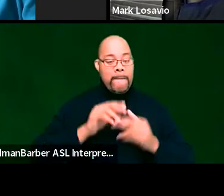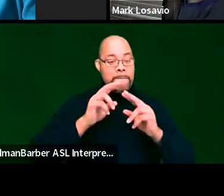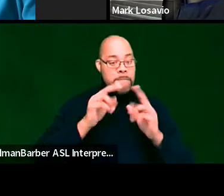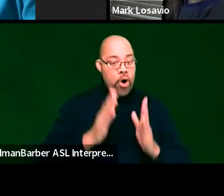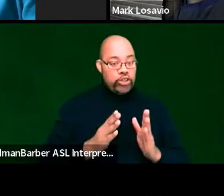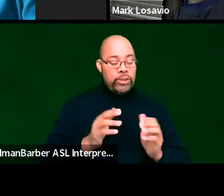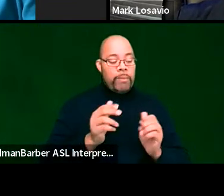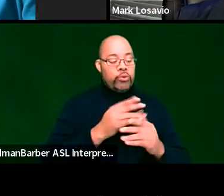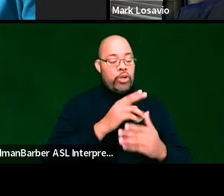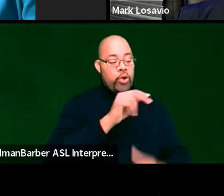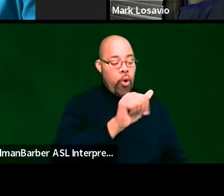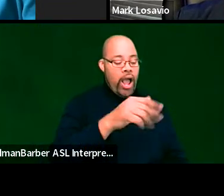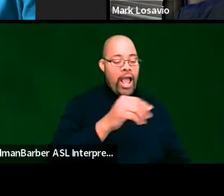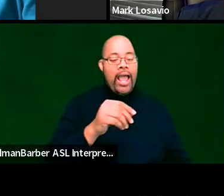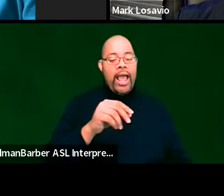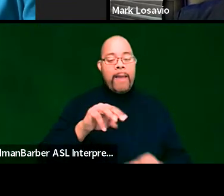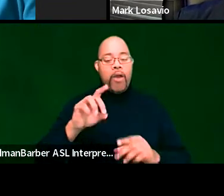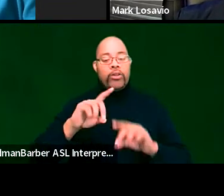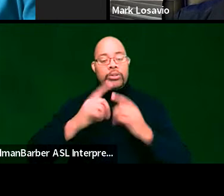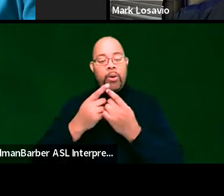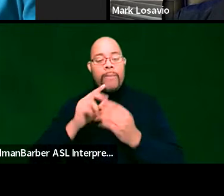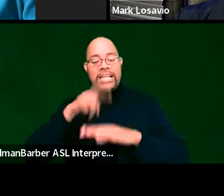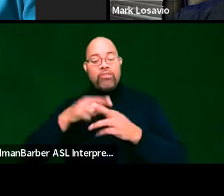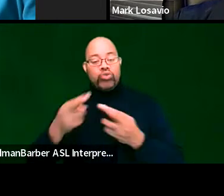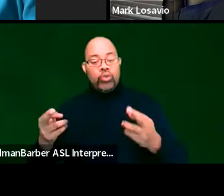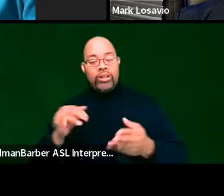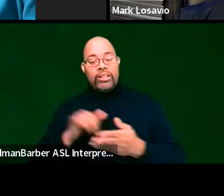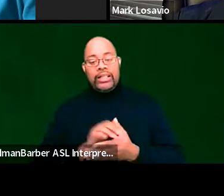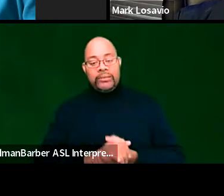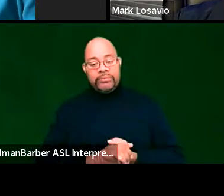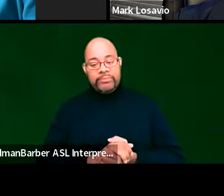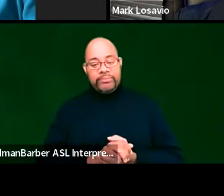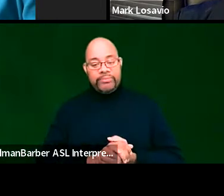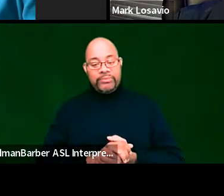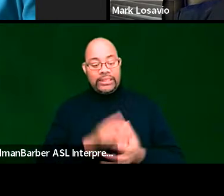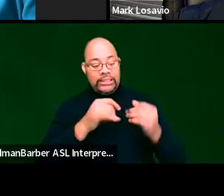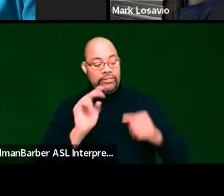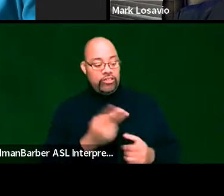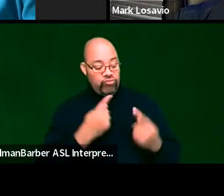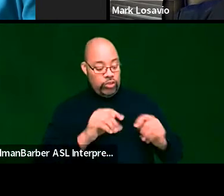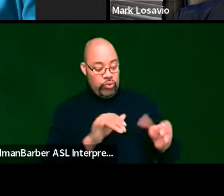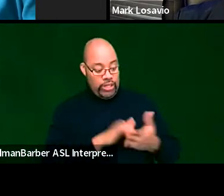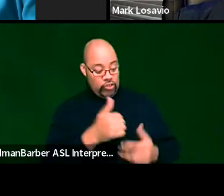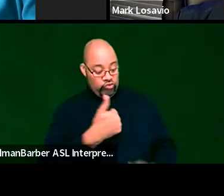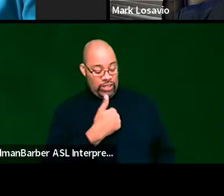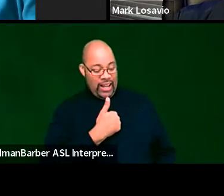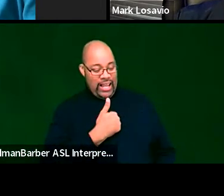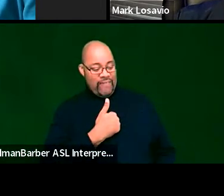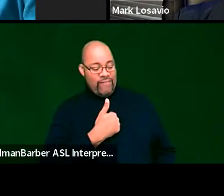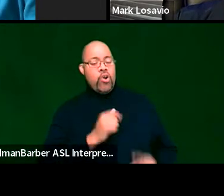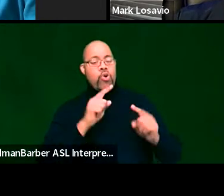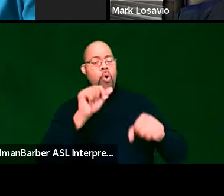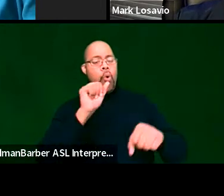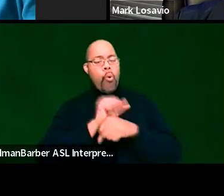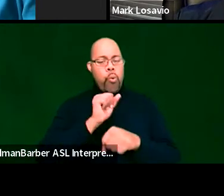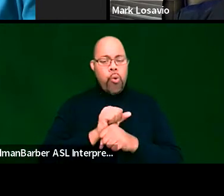Maryland Department of Natural Resources there, where it was like, instead of us trying to do this ourselves, let's go out and